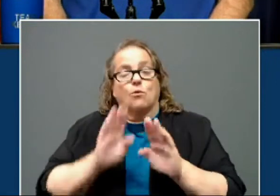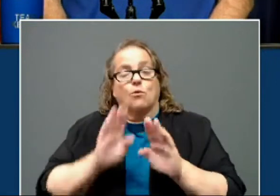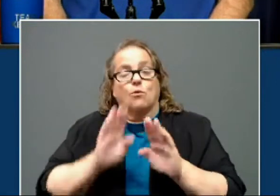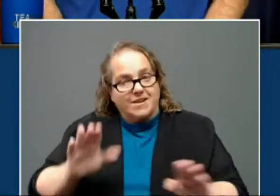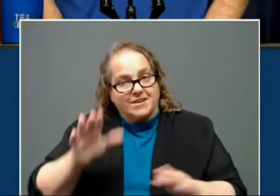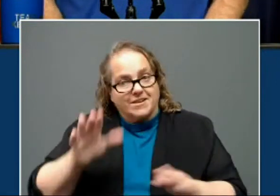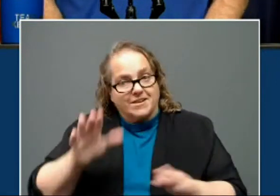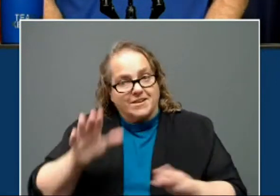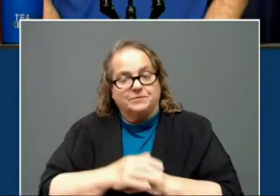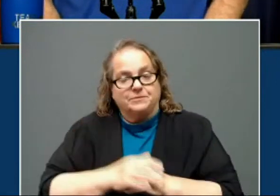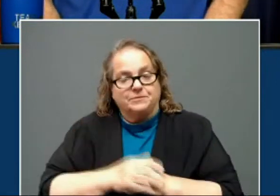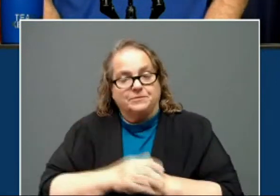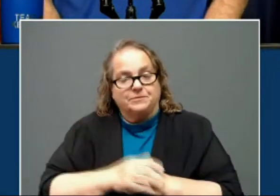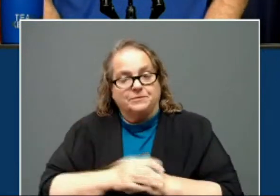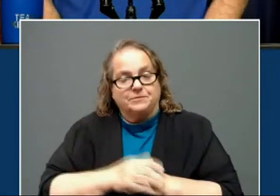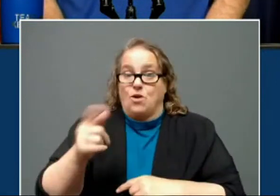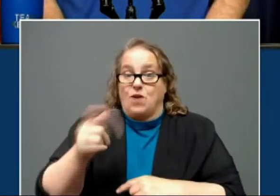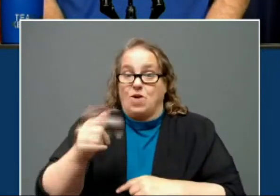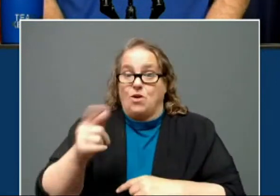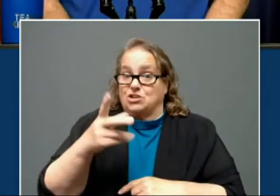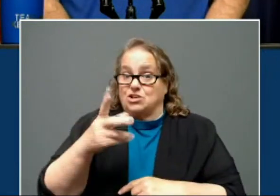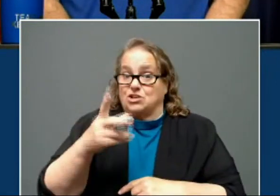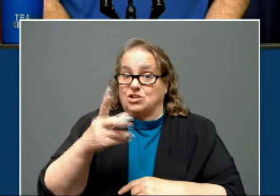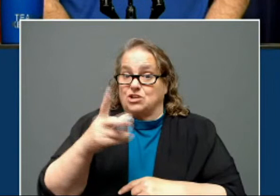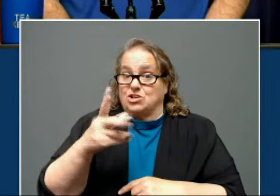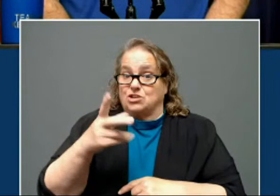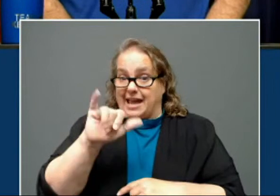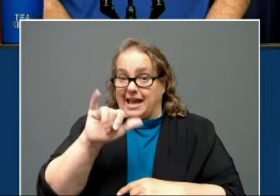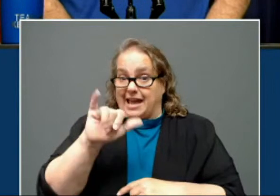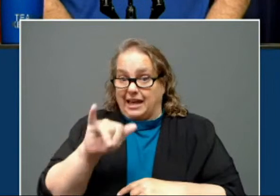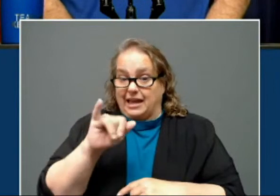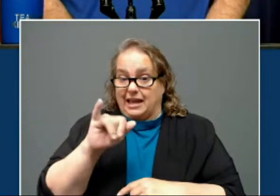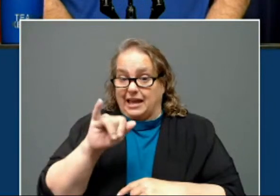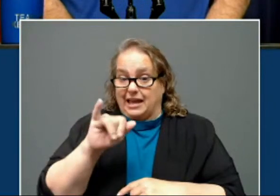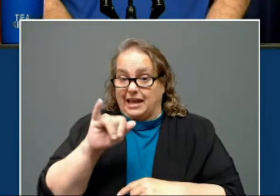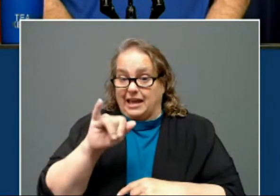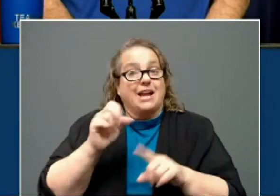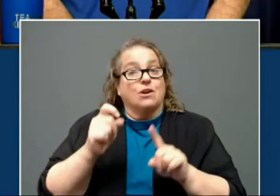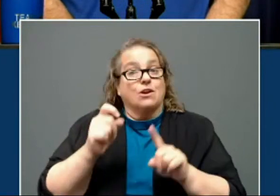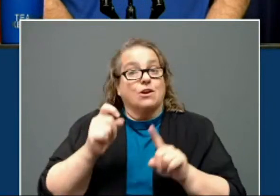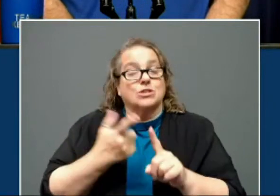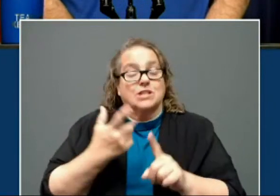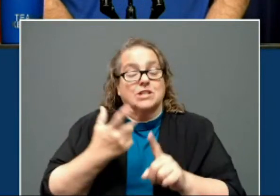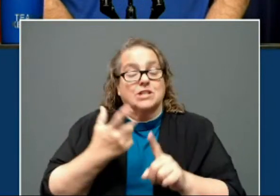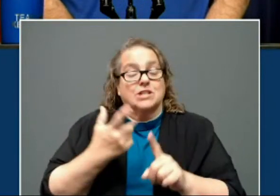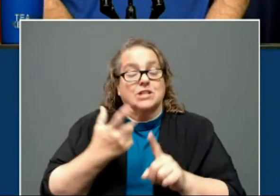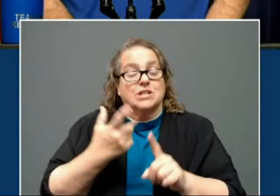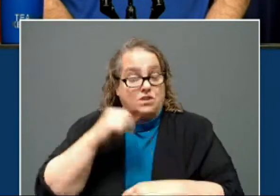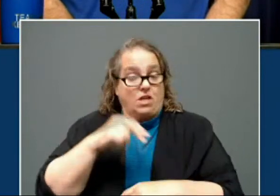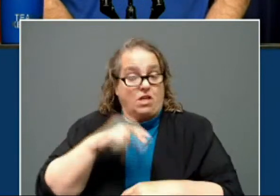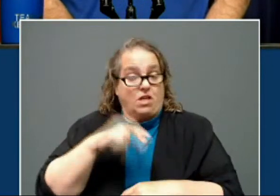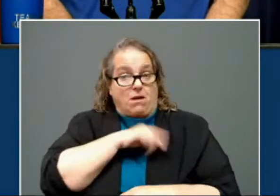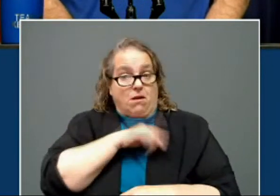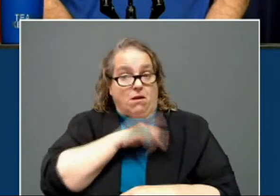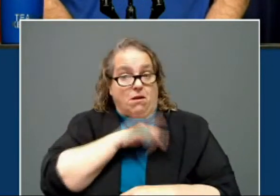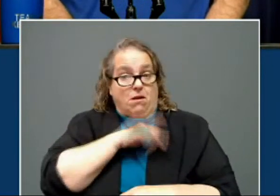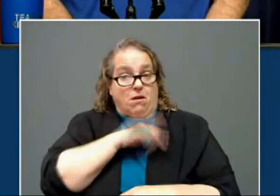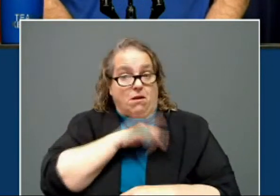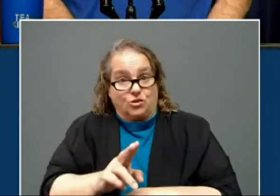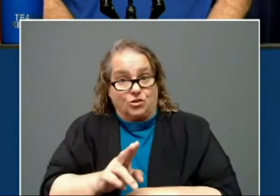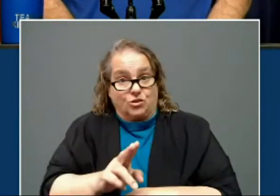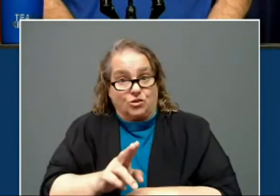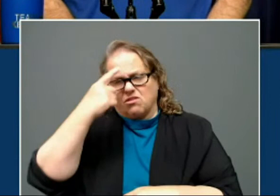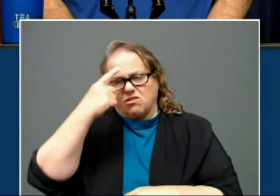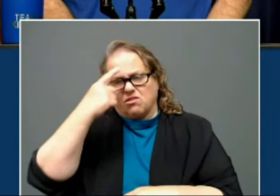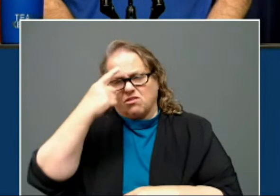Ashland Daily Independent that at first he refused the Medal of Honor. Think about that. He said he thought everyone deserved